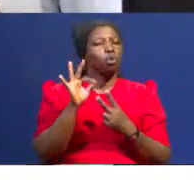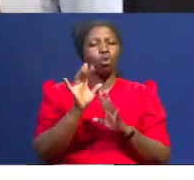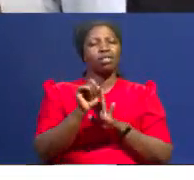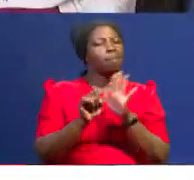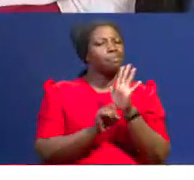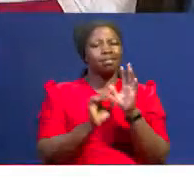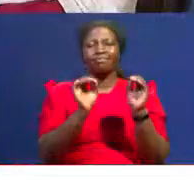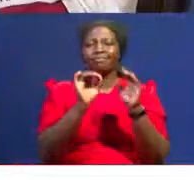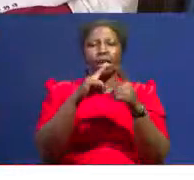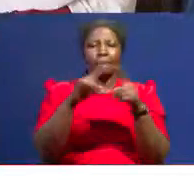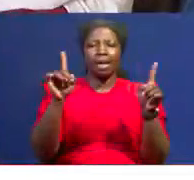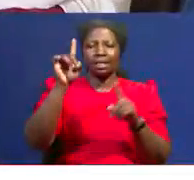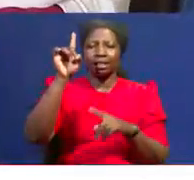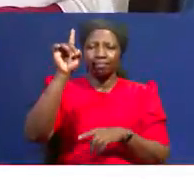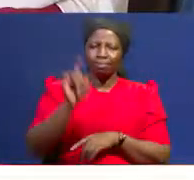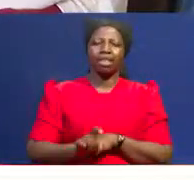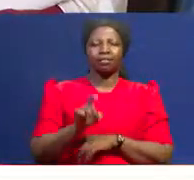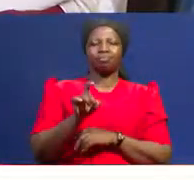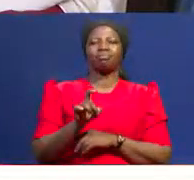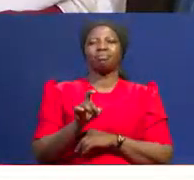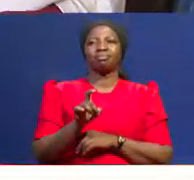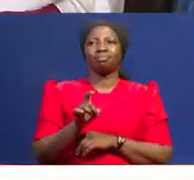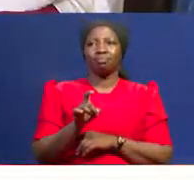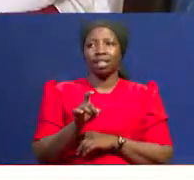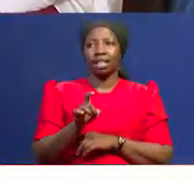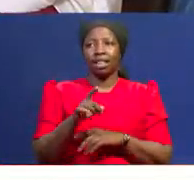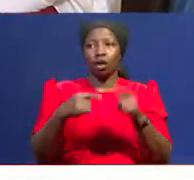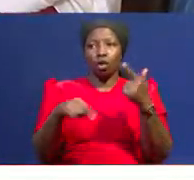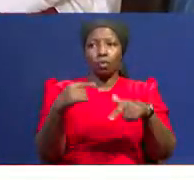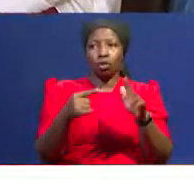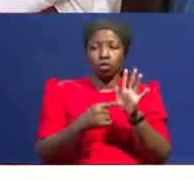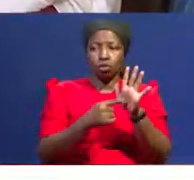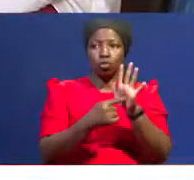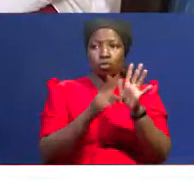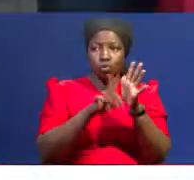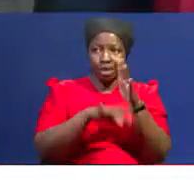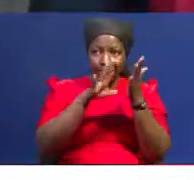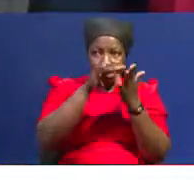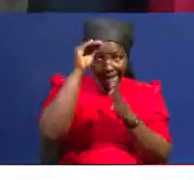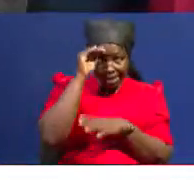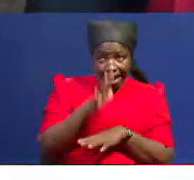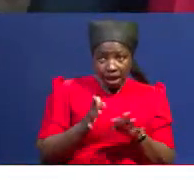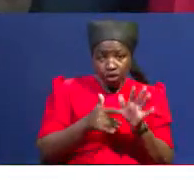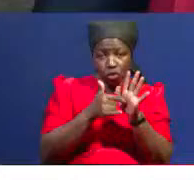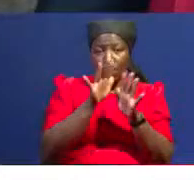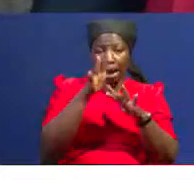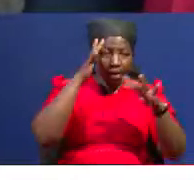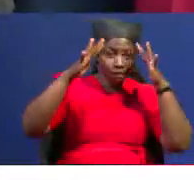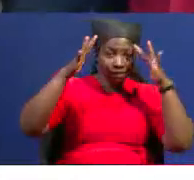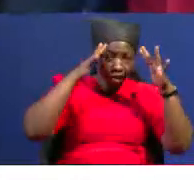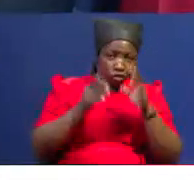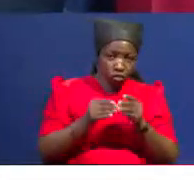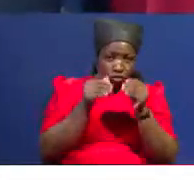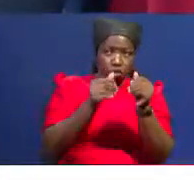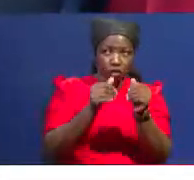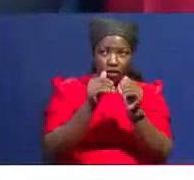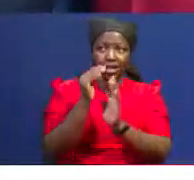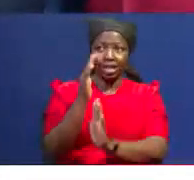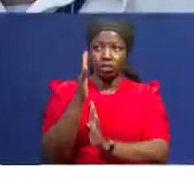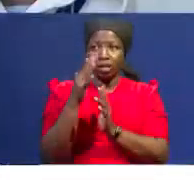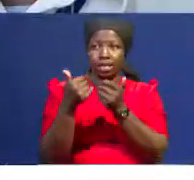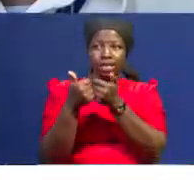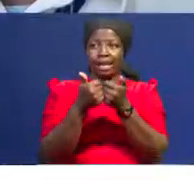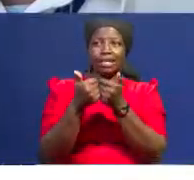be compulsory. The competition saw learners showcase their creativity in tackling insecurity challenge using new